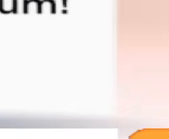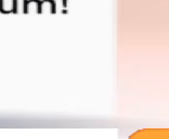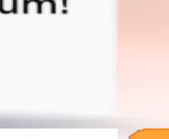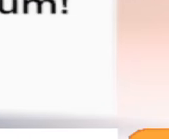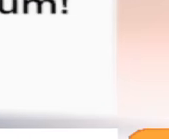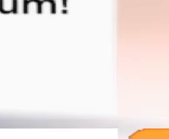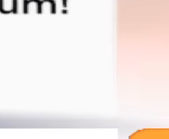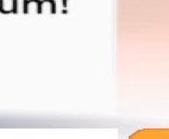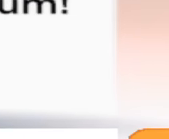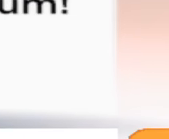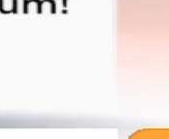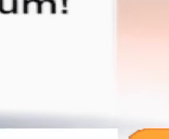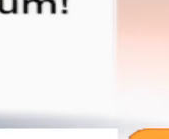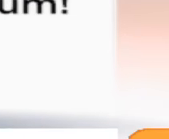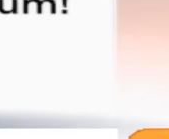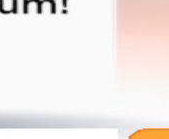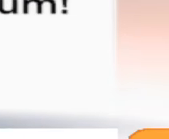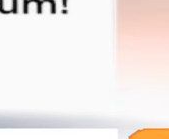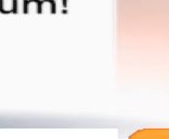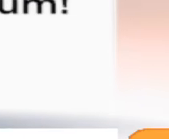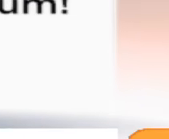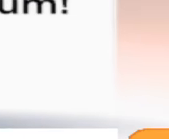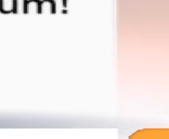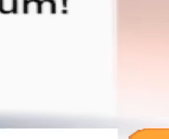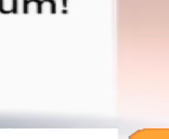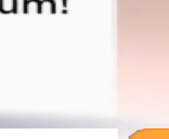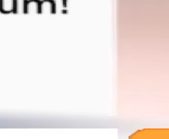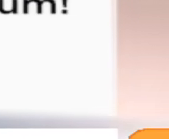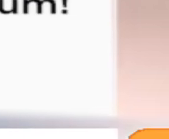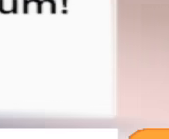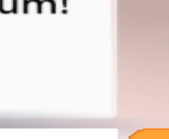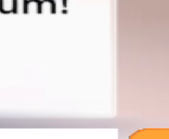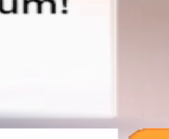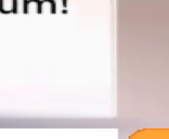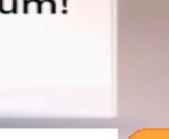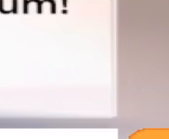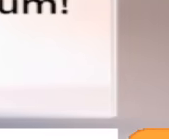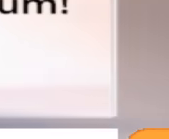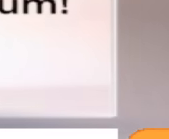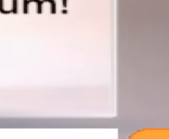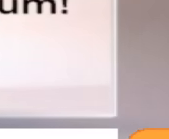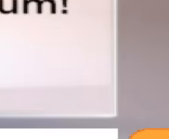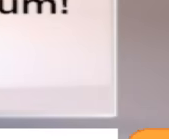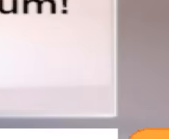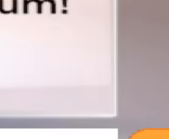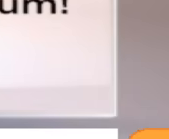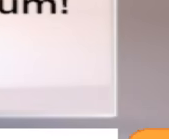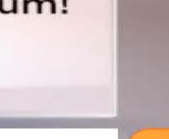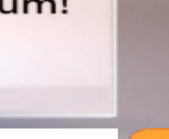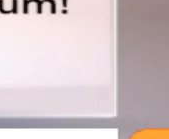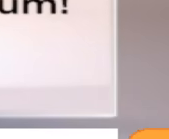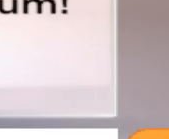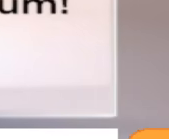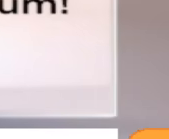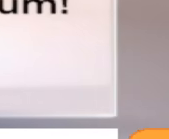read the SMSs. Ino Kilile says, there have been several attempts by some crooked lawyers and members of civil society to arm twist